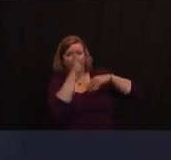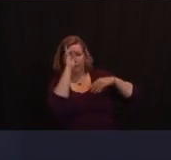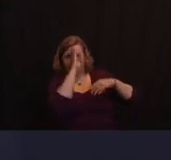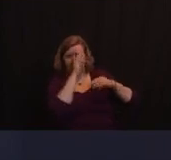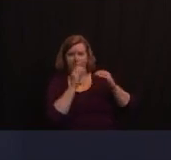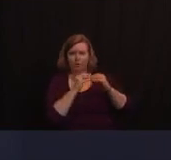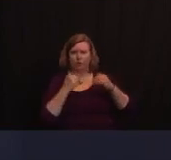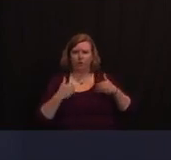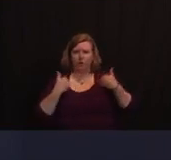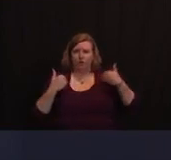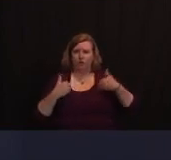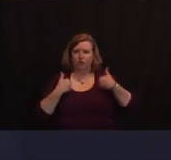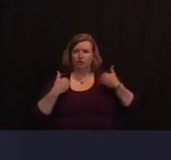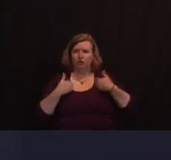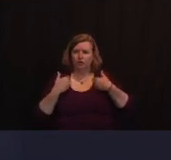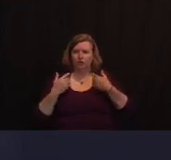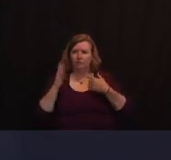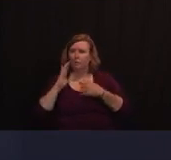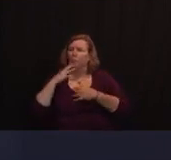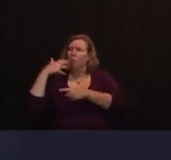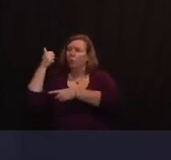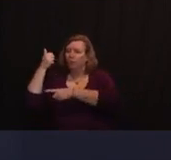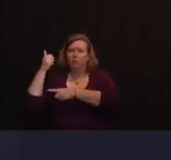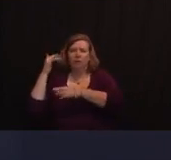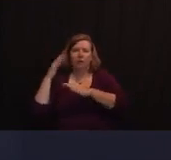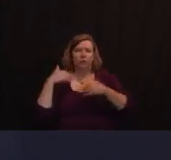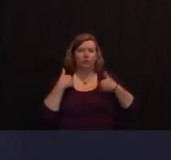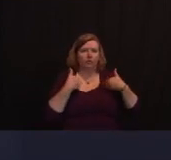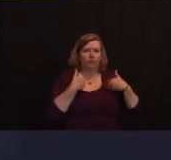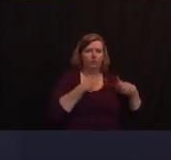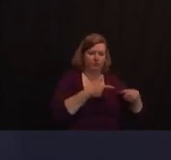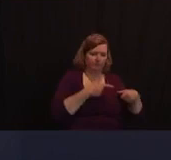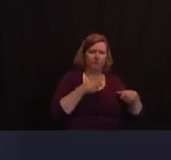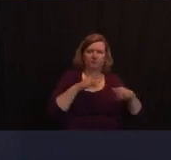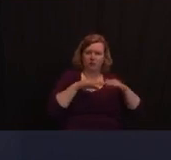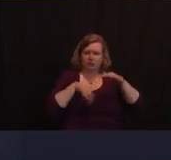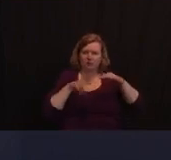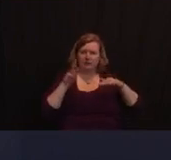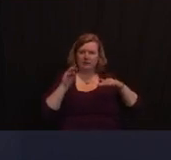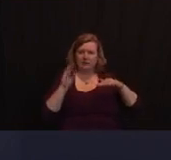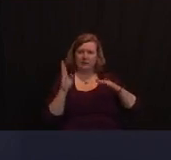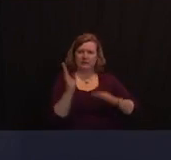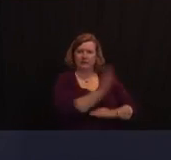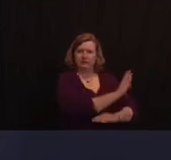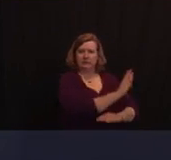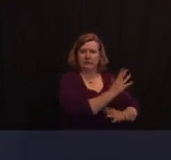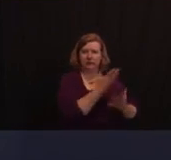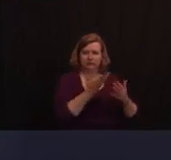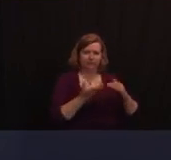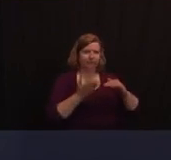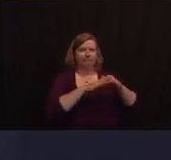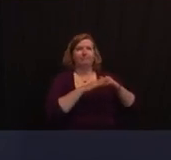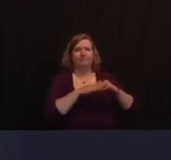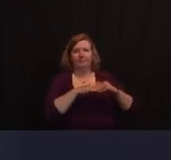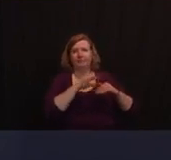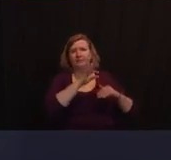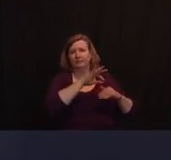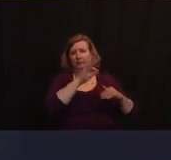age cohorts, particularly those under 60, from 35% to 49%.